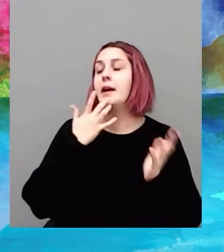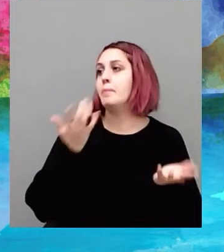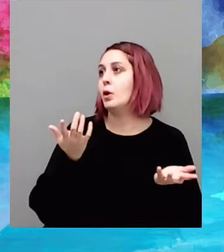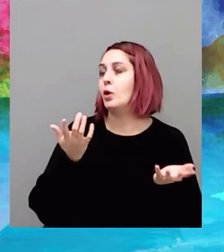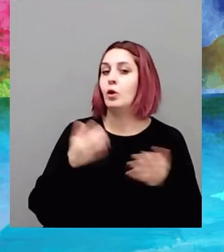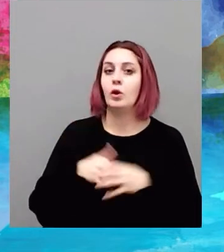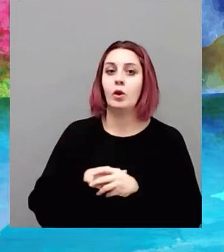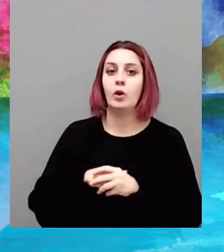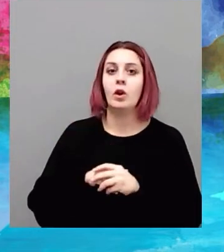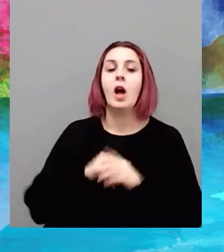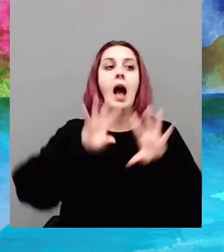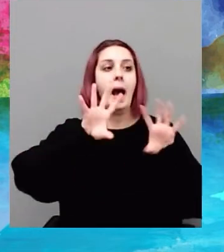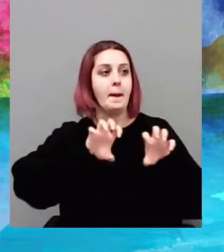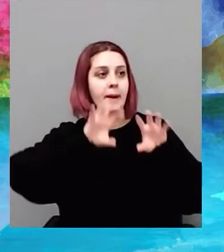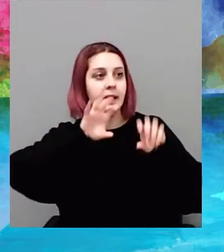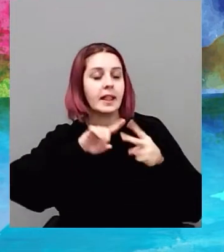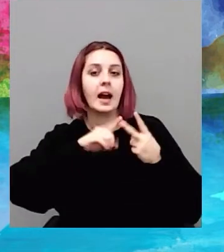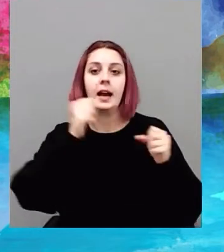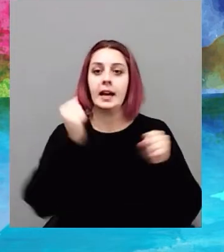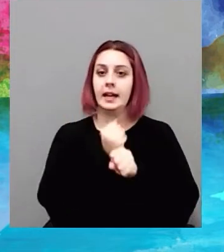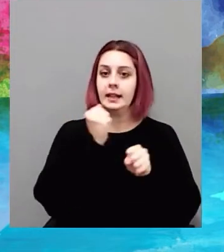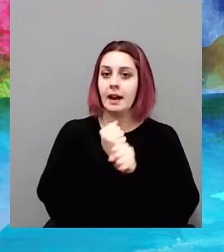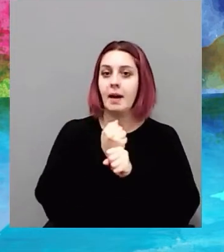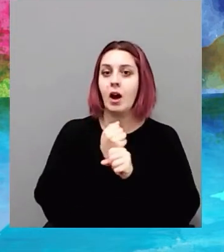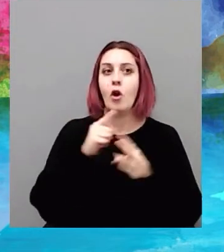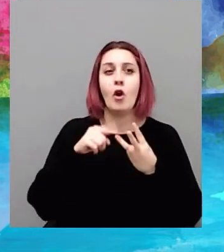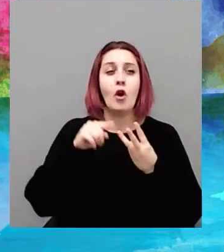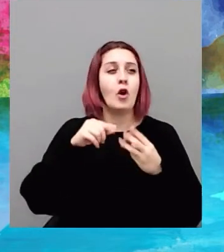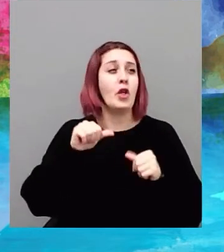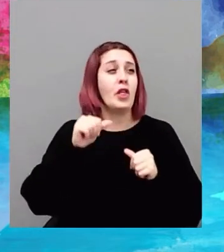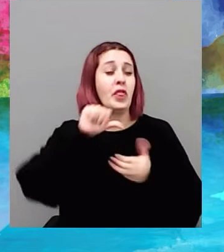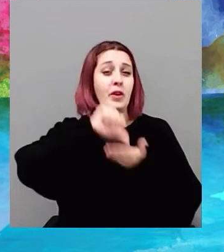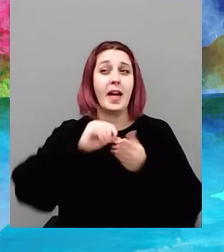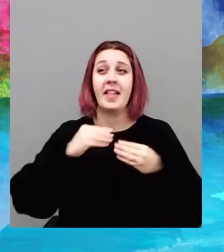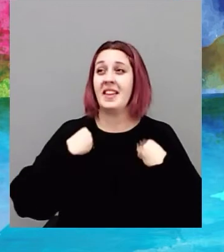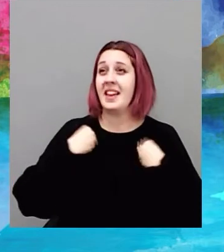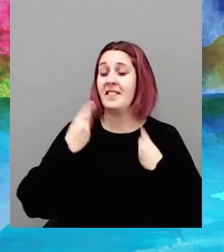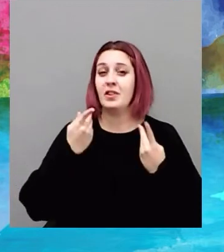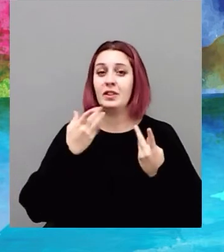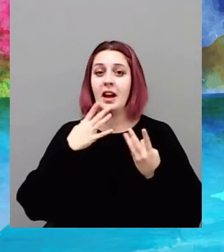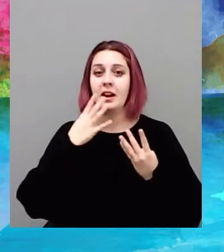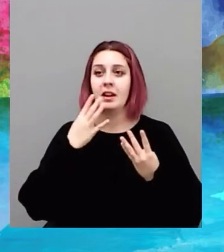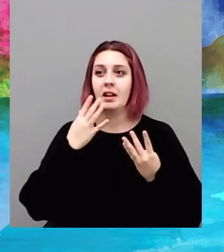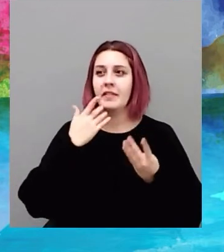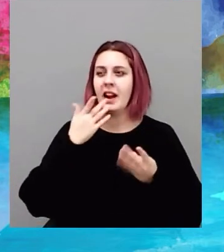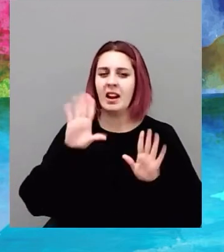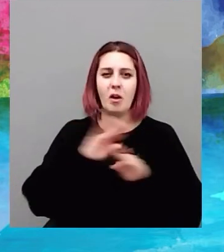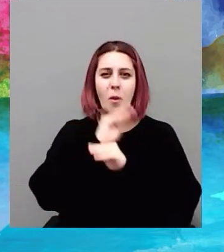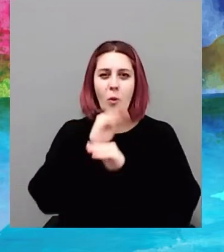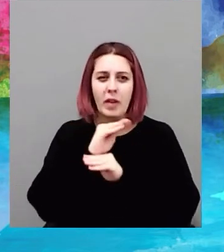and issues related to learning, working, moving through the city,